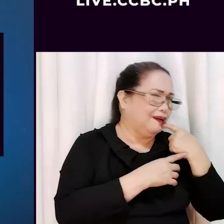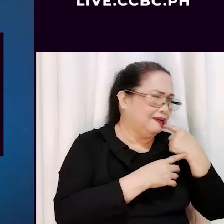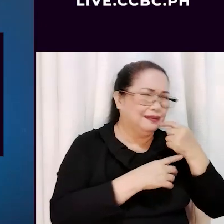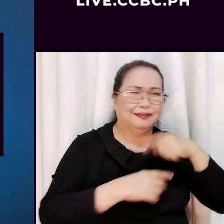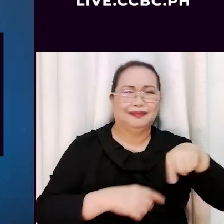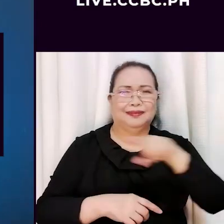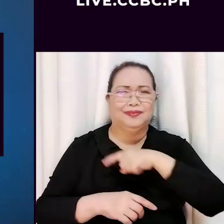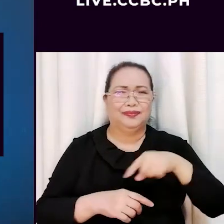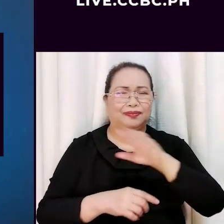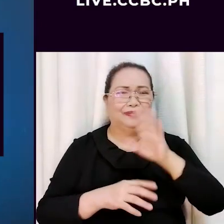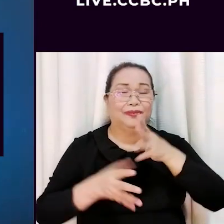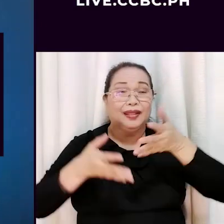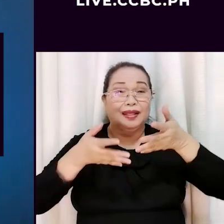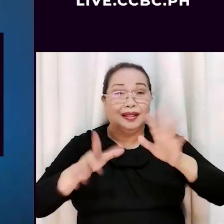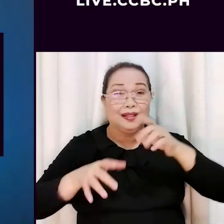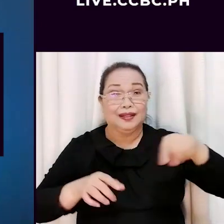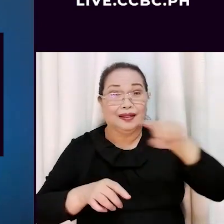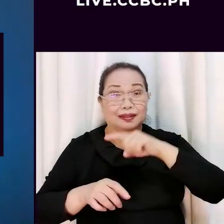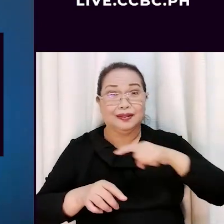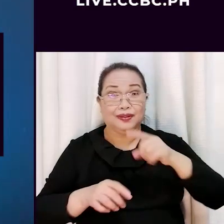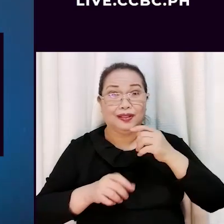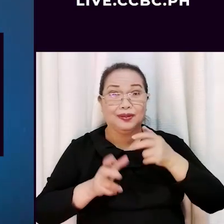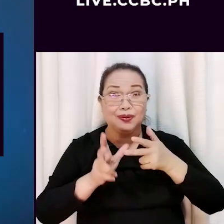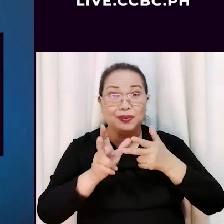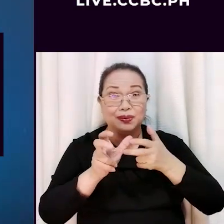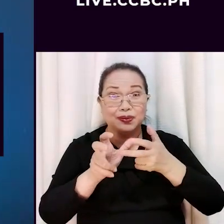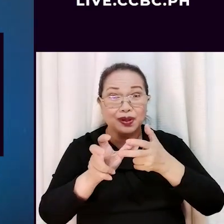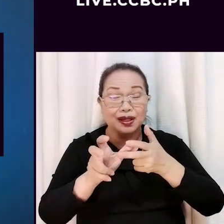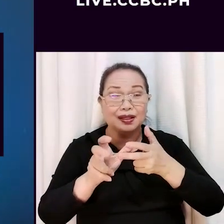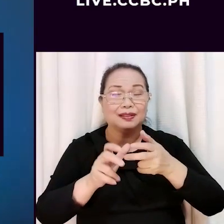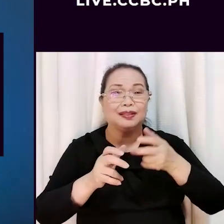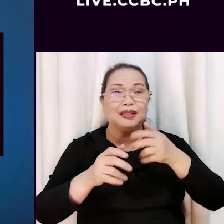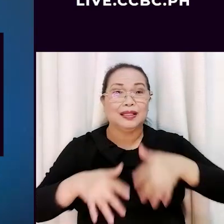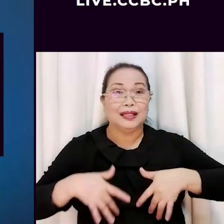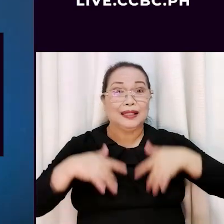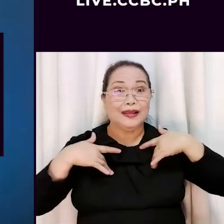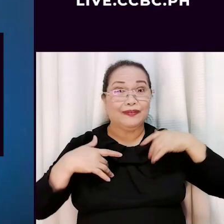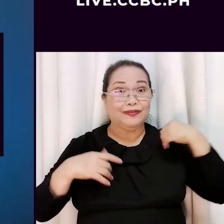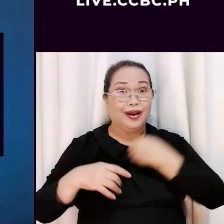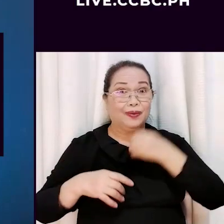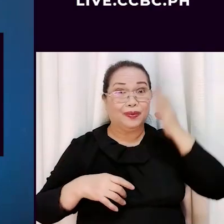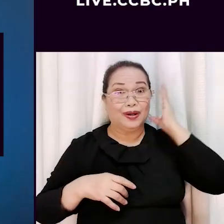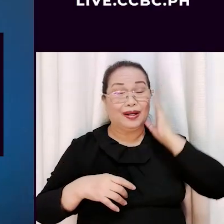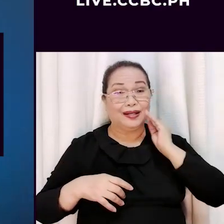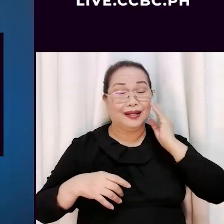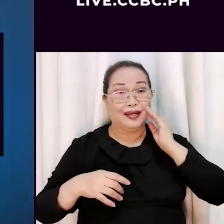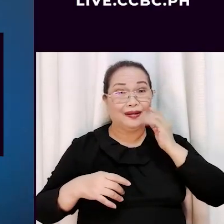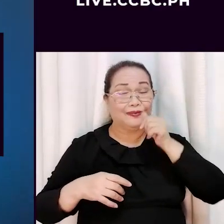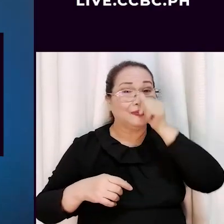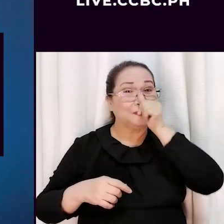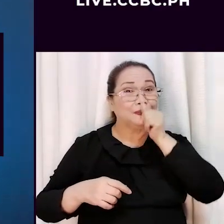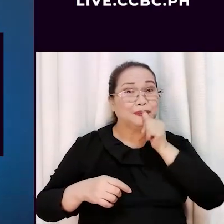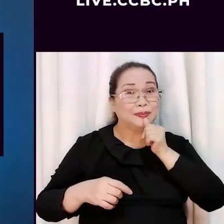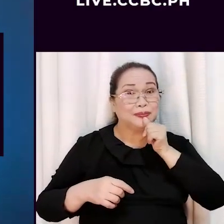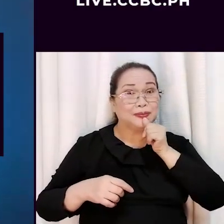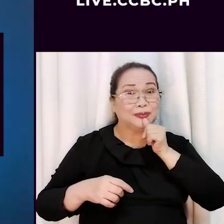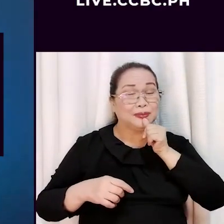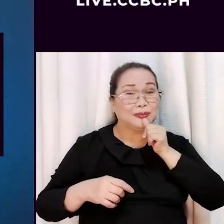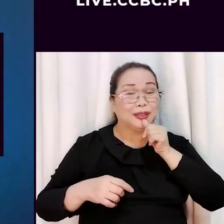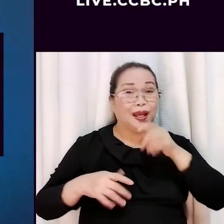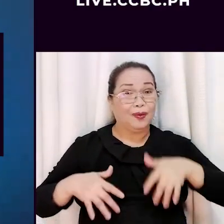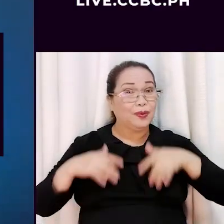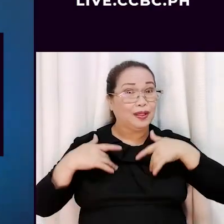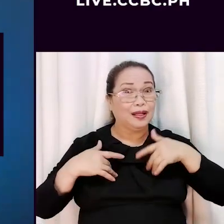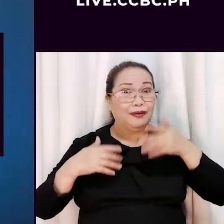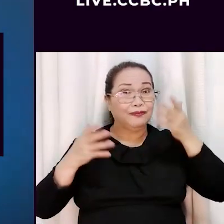is. And let us run with endurance the race that is set before us.